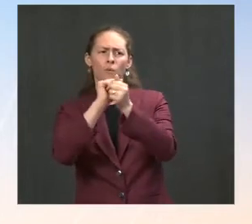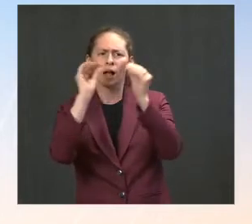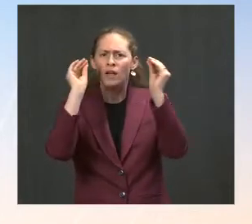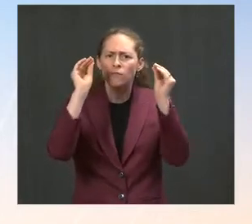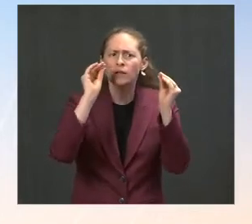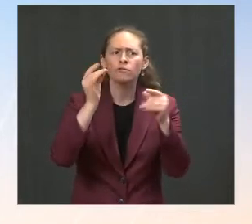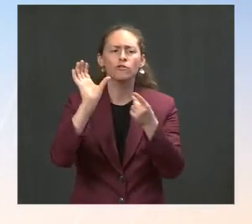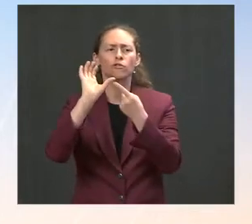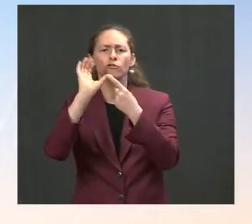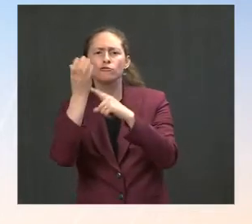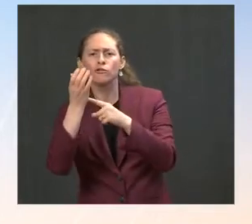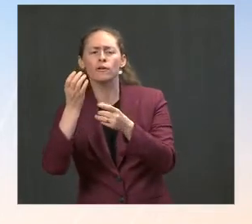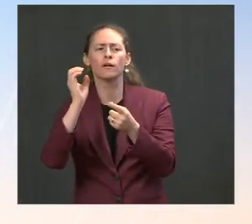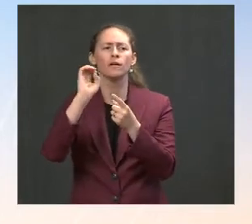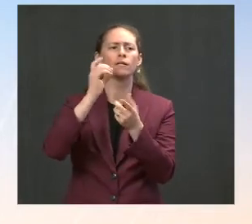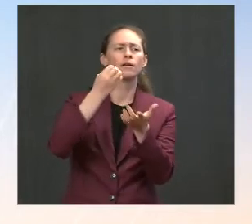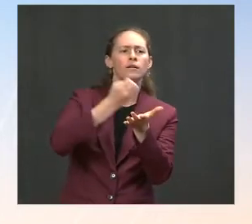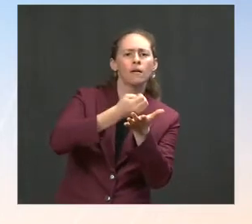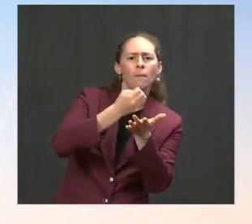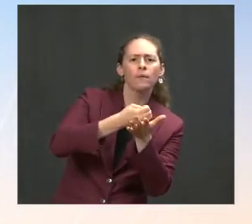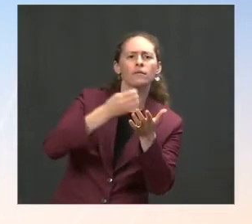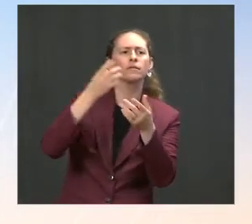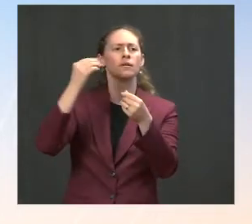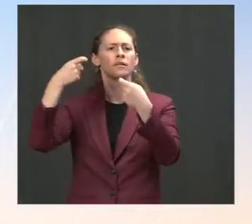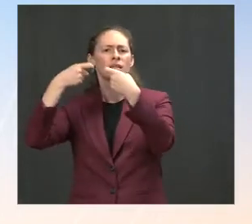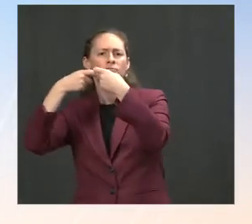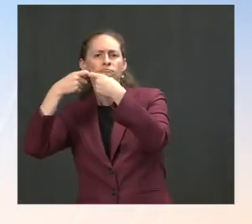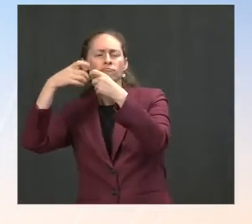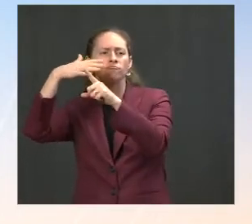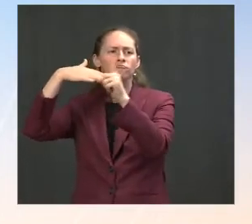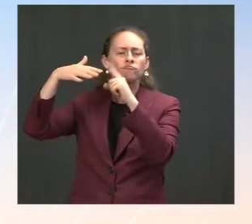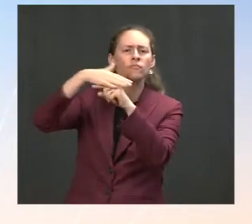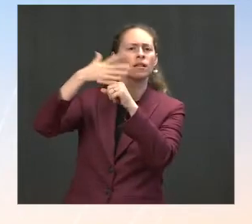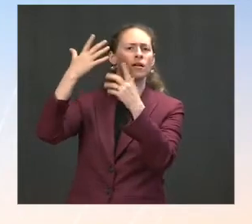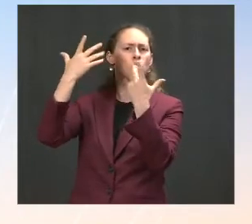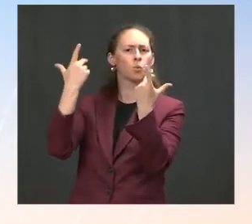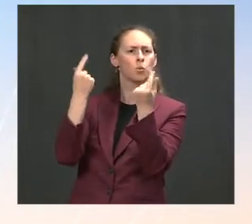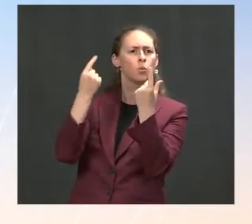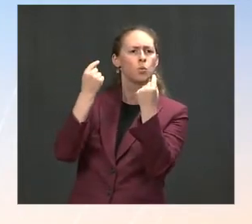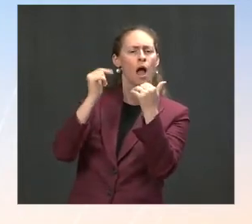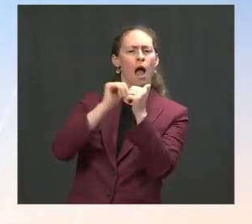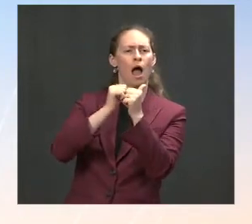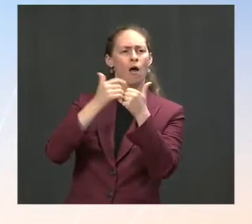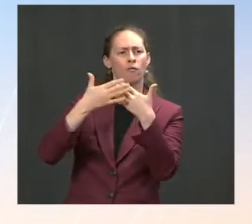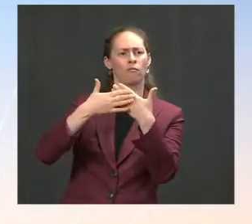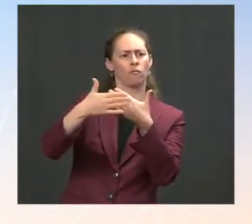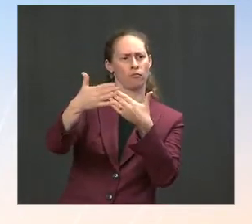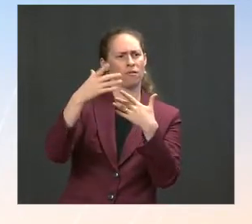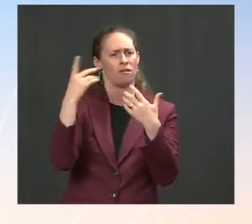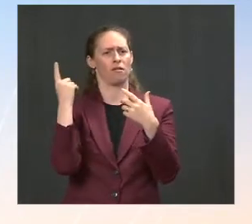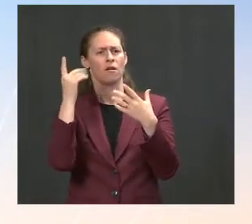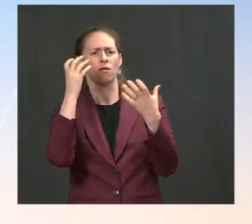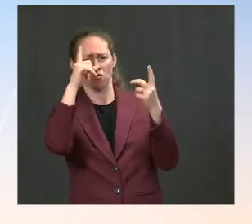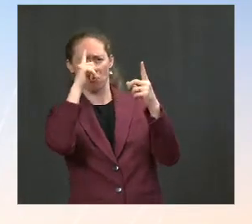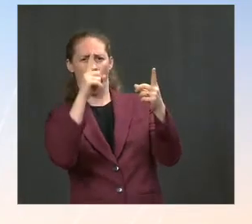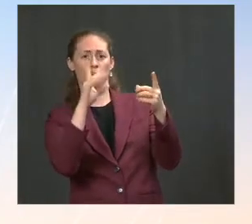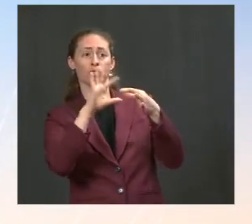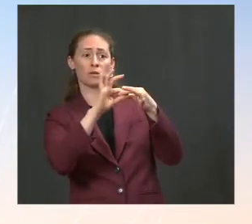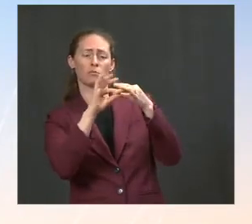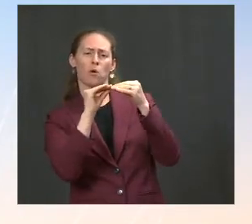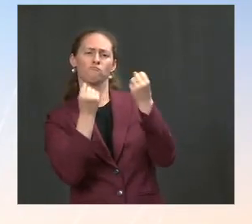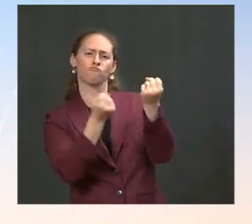energy, and climate initiatives. President Biden looks forward to strengthening bilateral cooperation with Iraq on political, economic, and security issues,